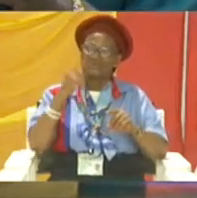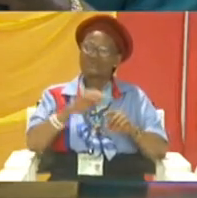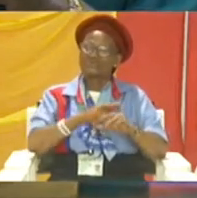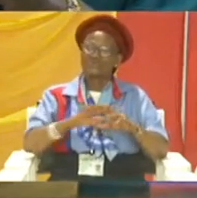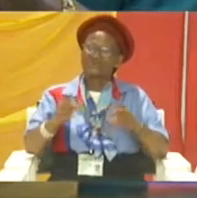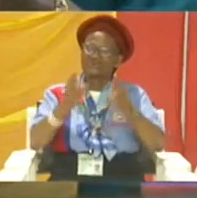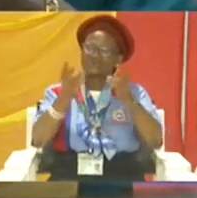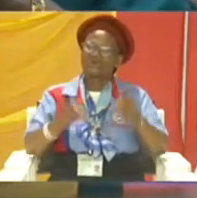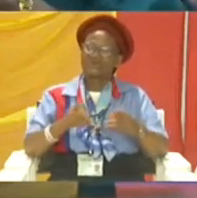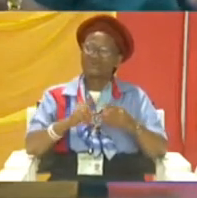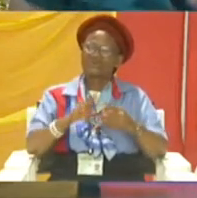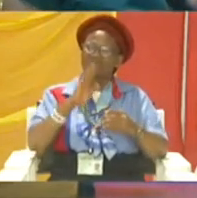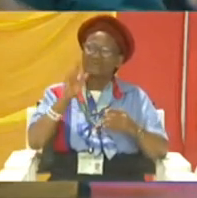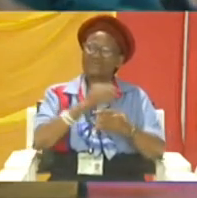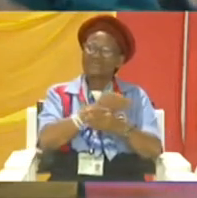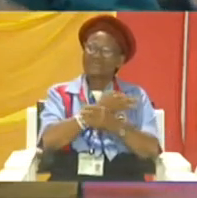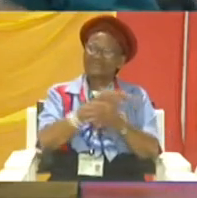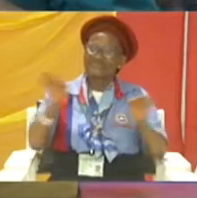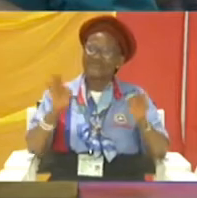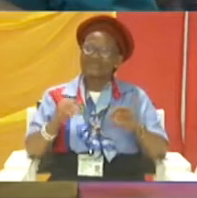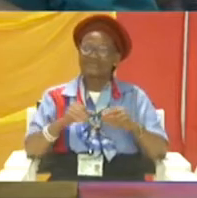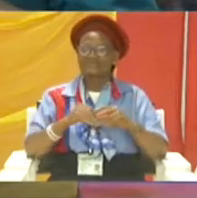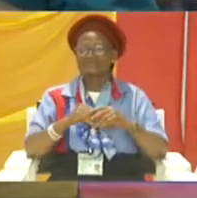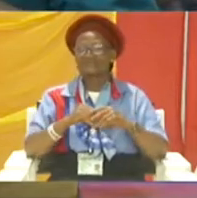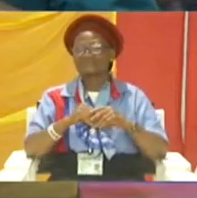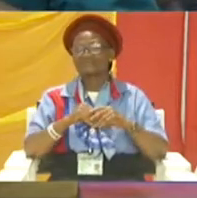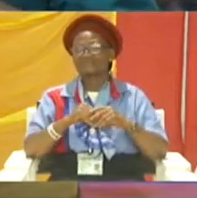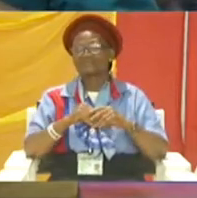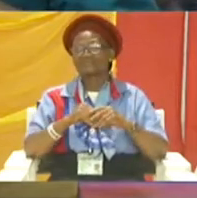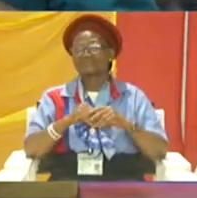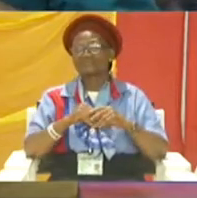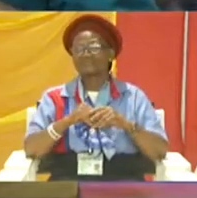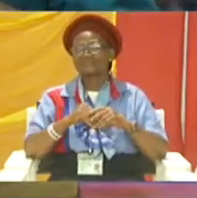free. How